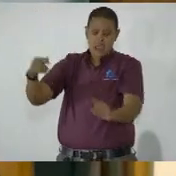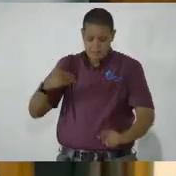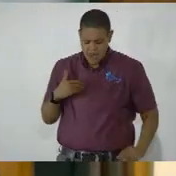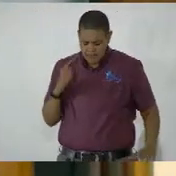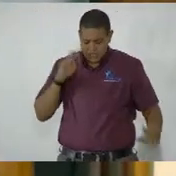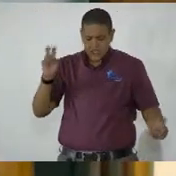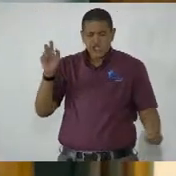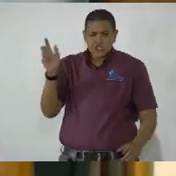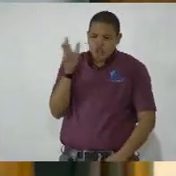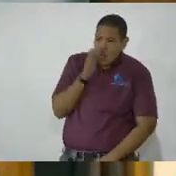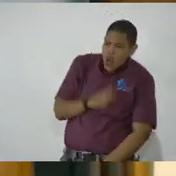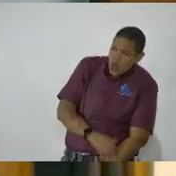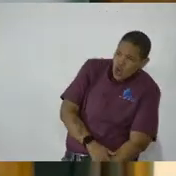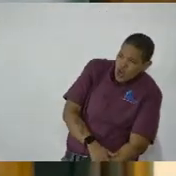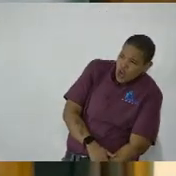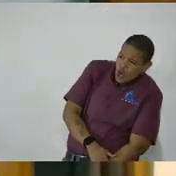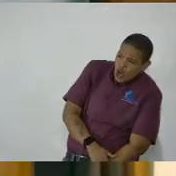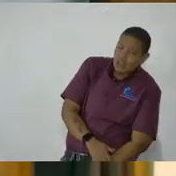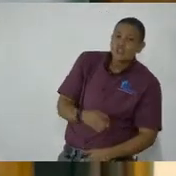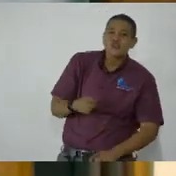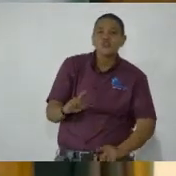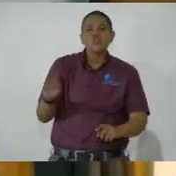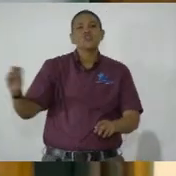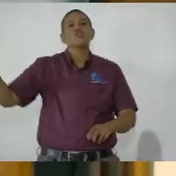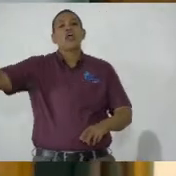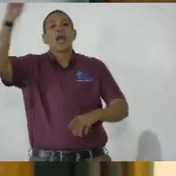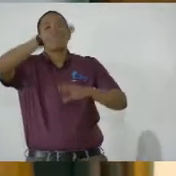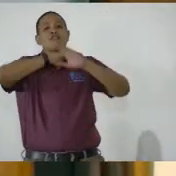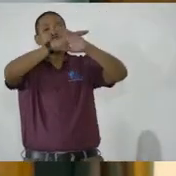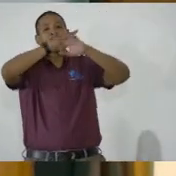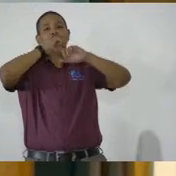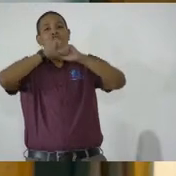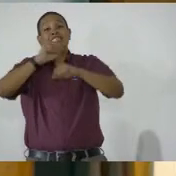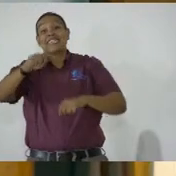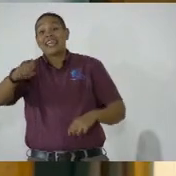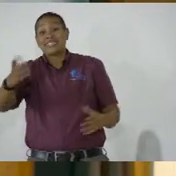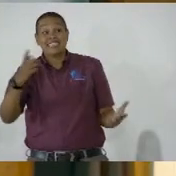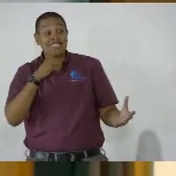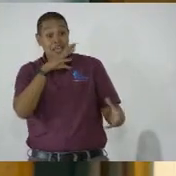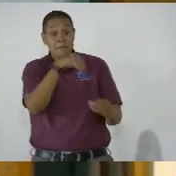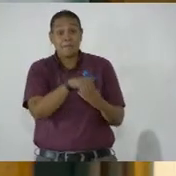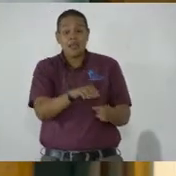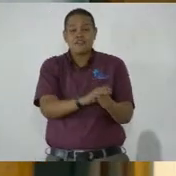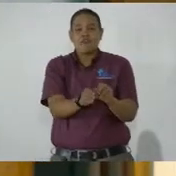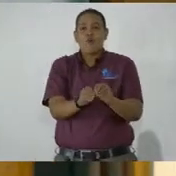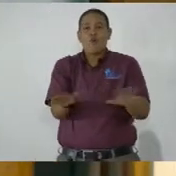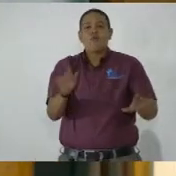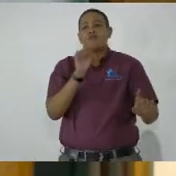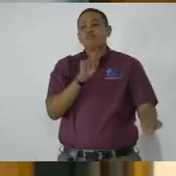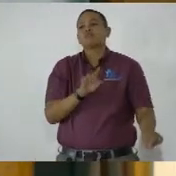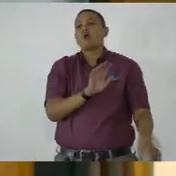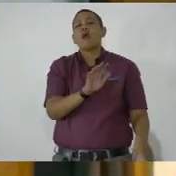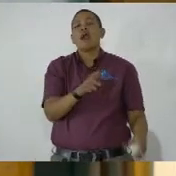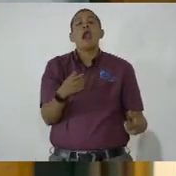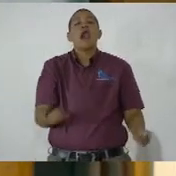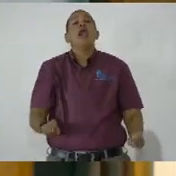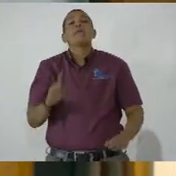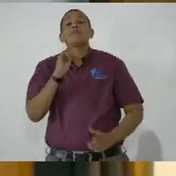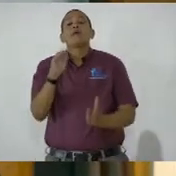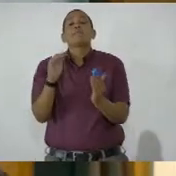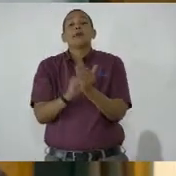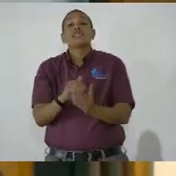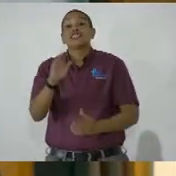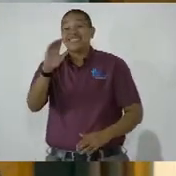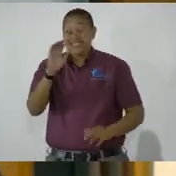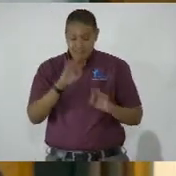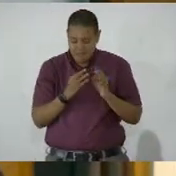their matters heard during the travel restrictions necessitated as a part of the pandemic response. The Manchester Family Court